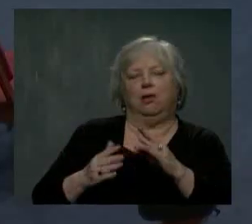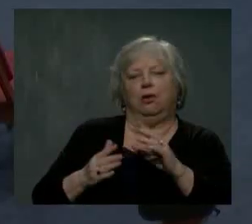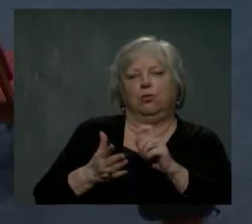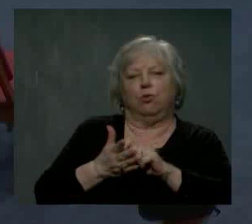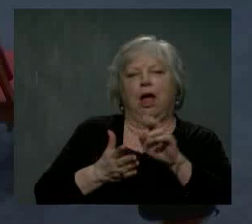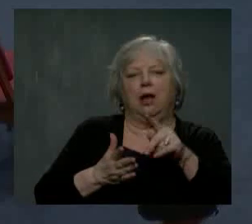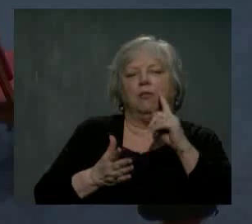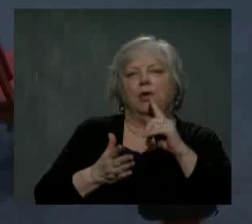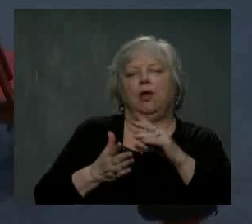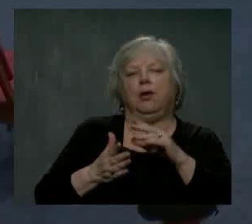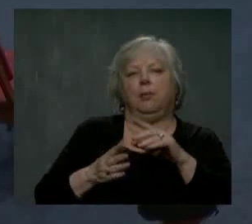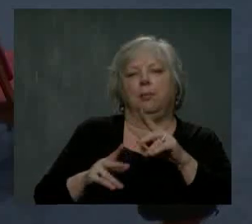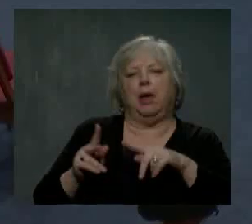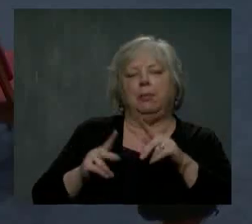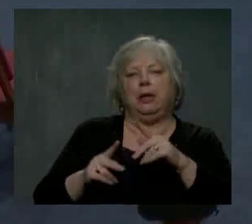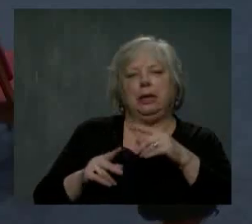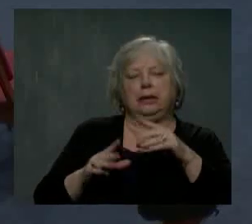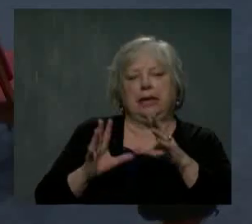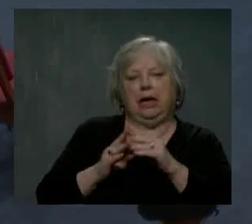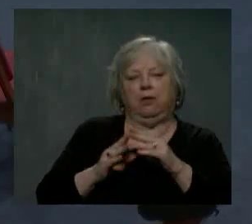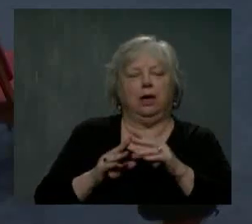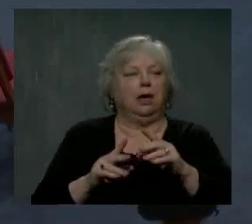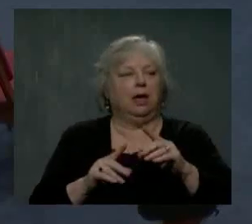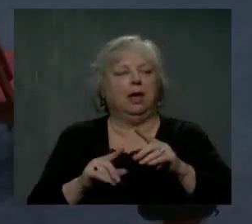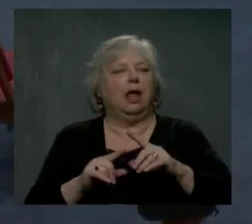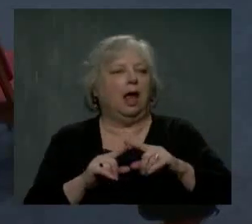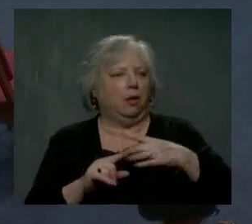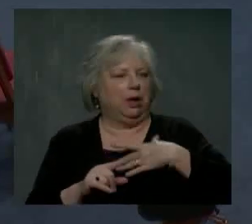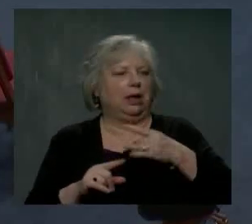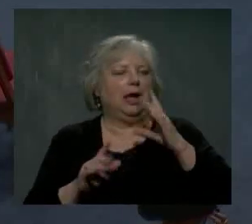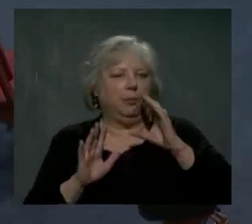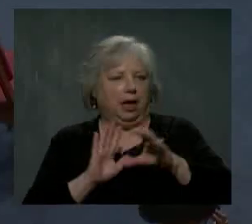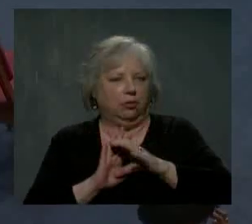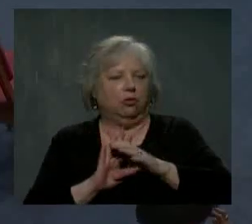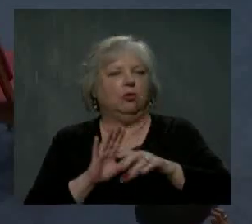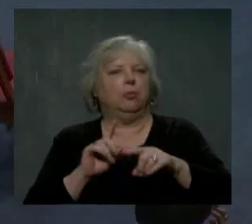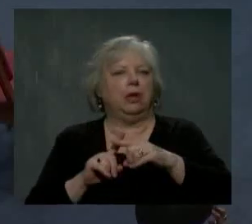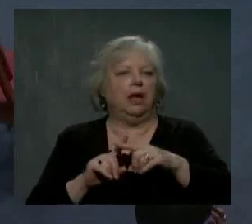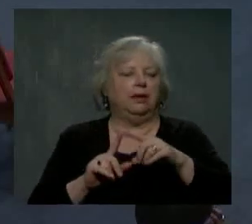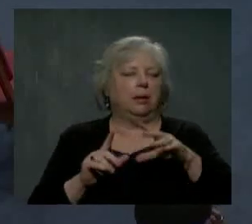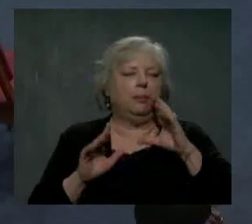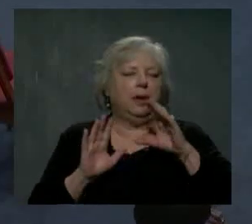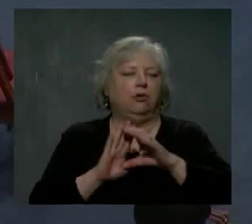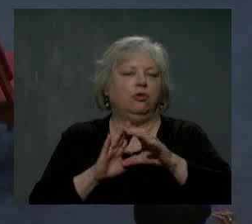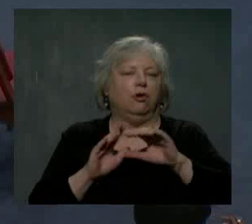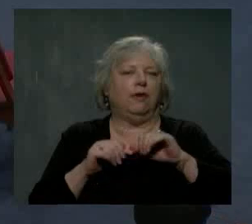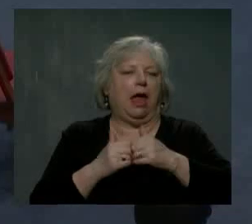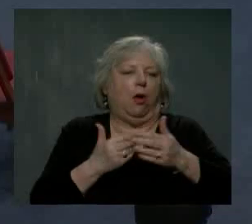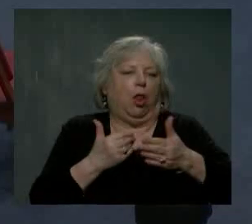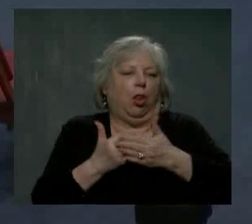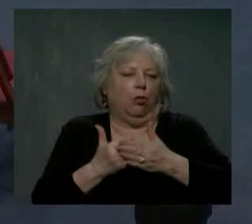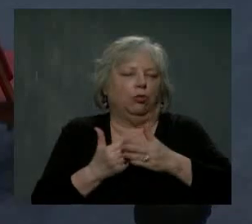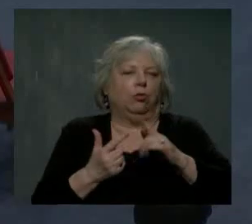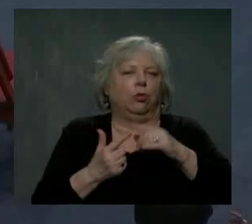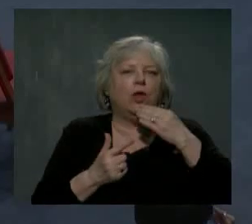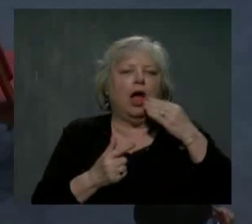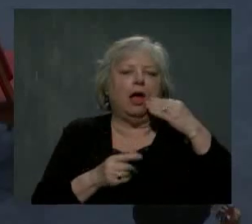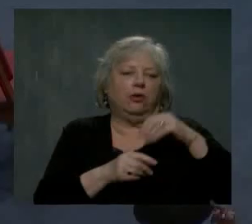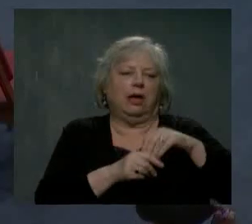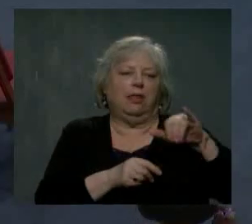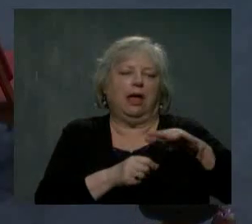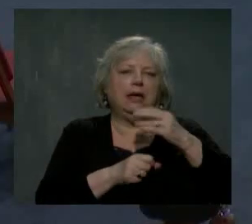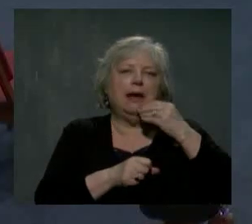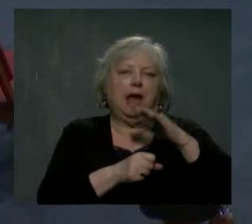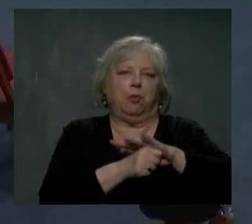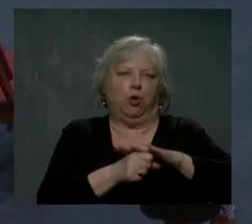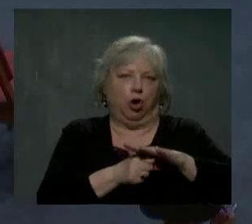make sure we put them on there for you. I would like pictures. I'd also like pictures of how close they are to the houses in that neighborhood.